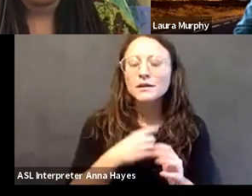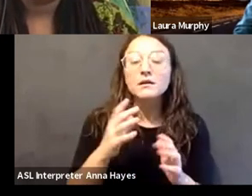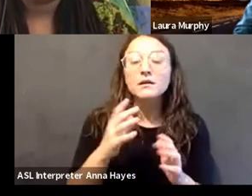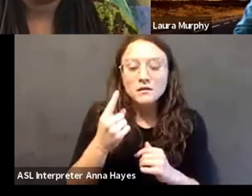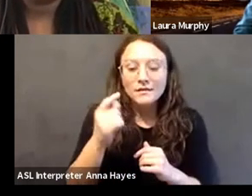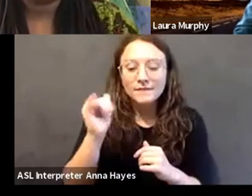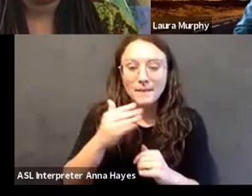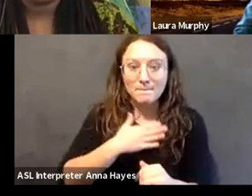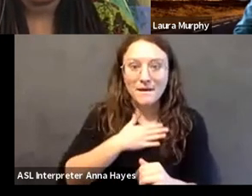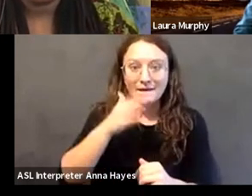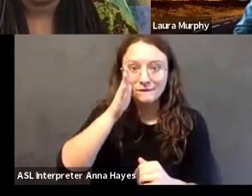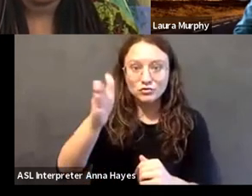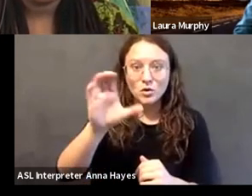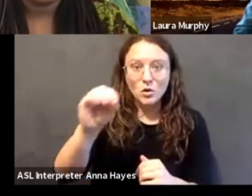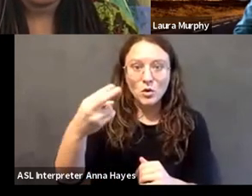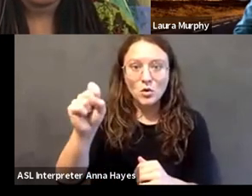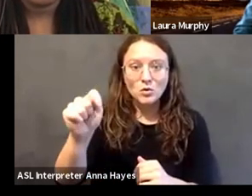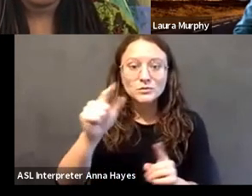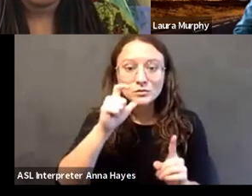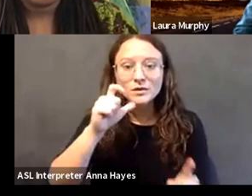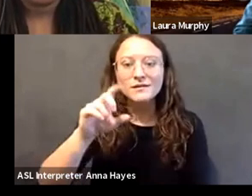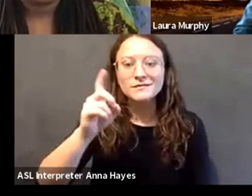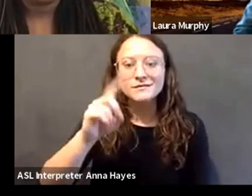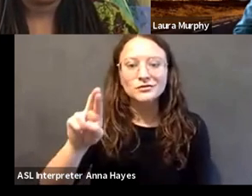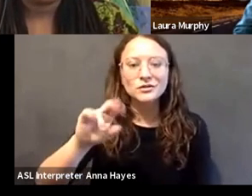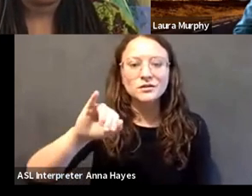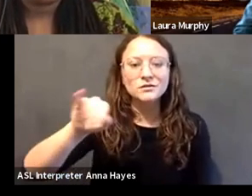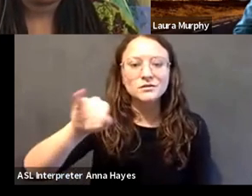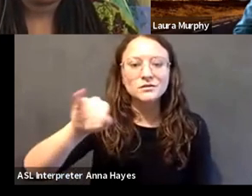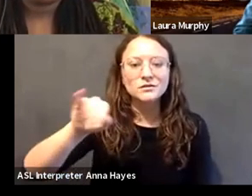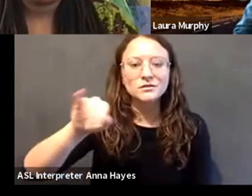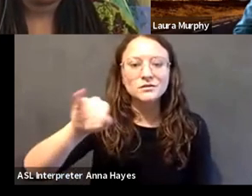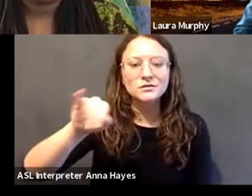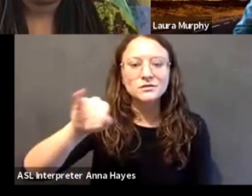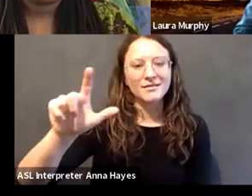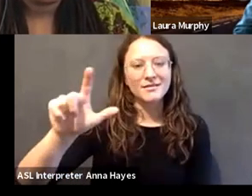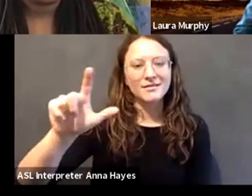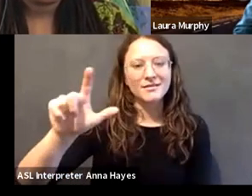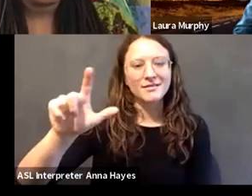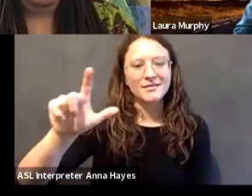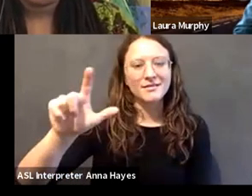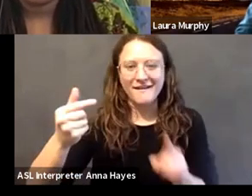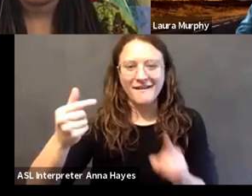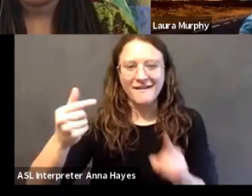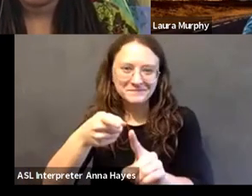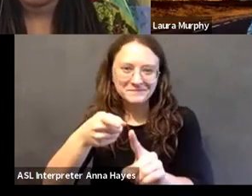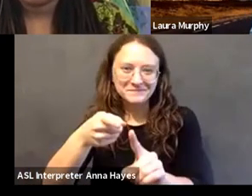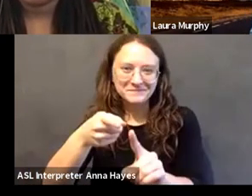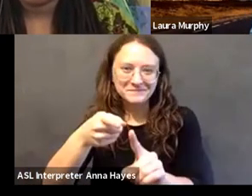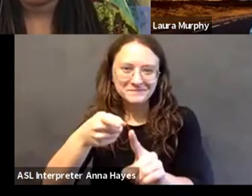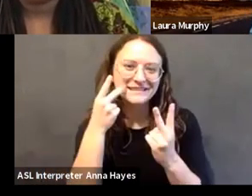my future co-host here today, Dr. Julia Lang. So you will start to see her face more during the